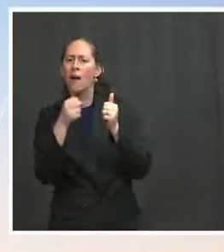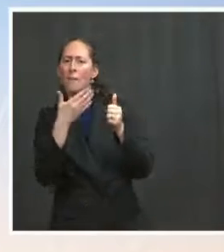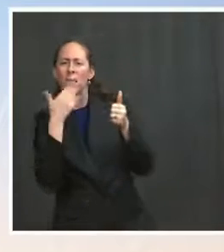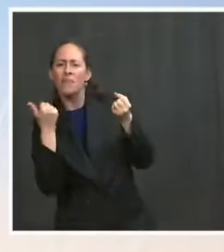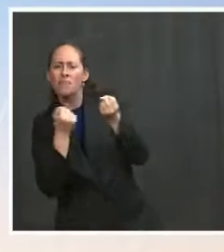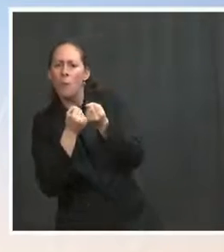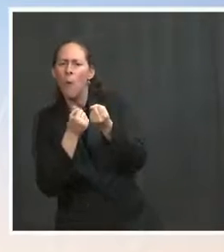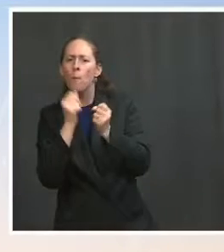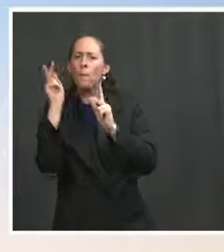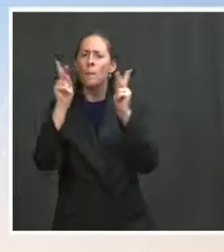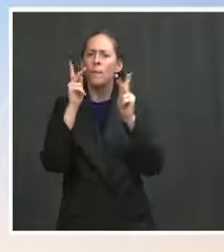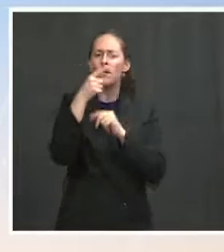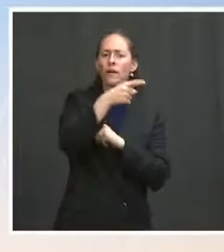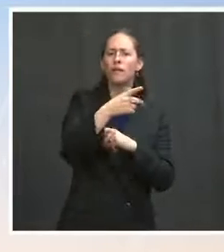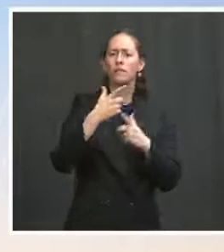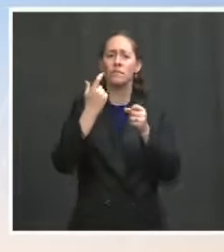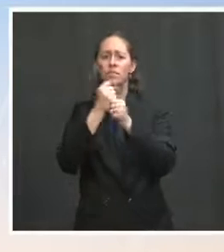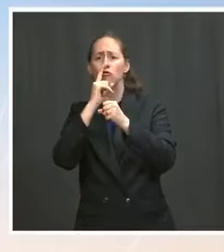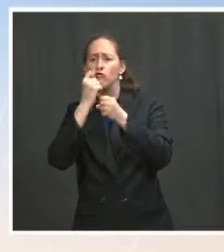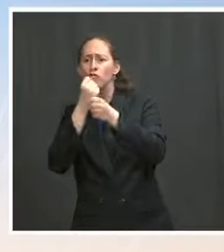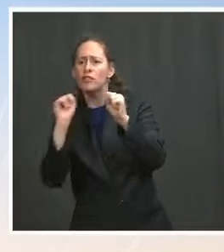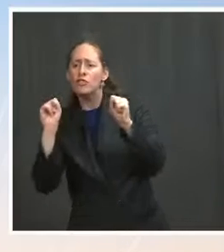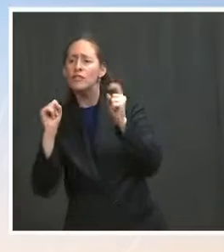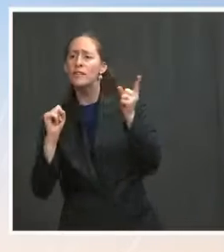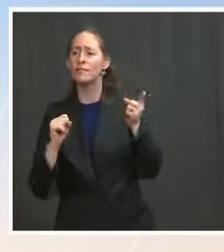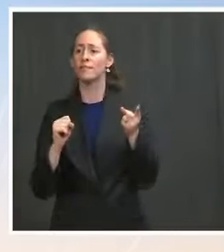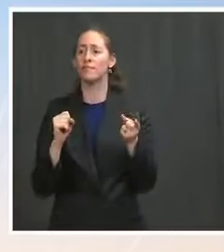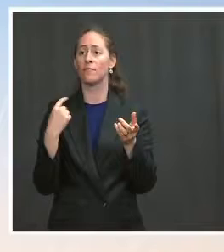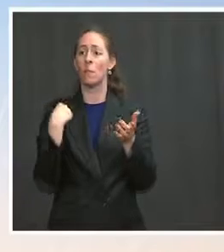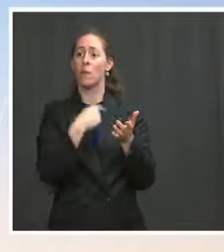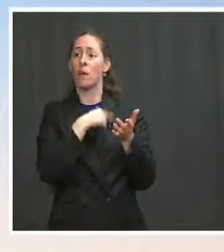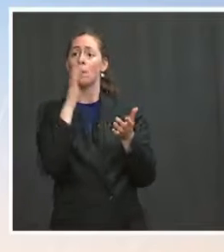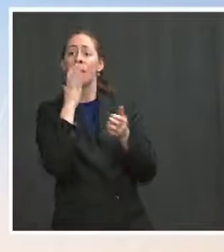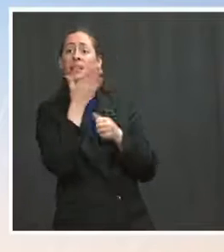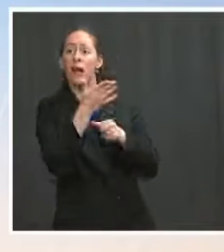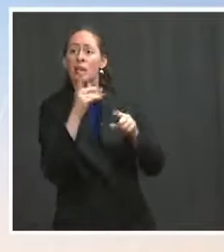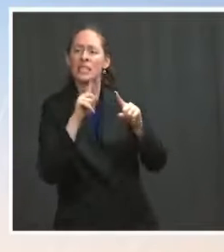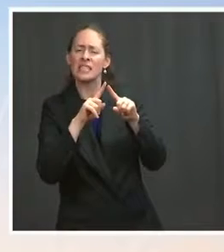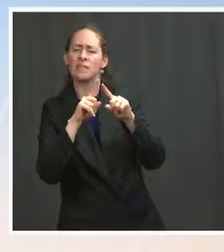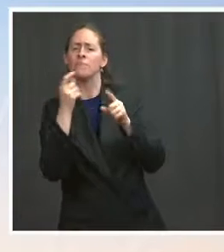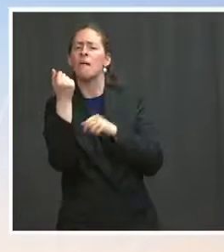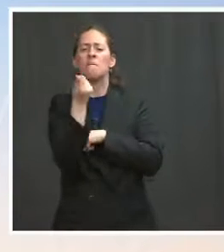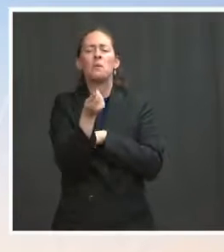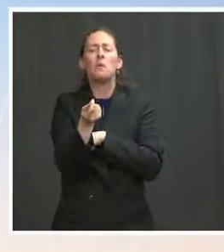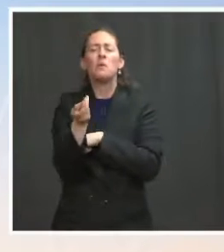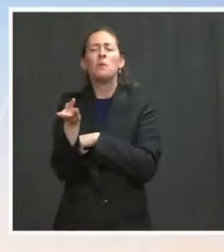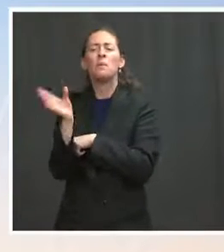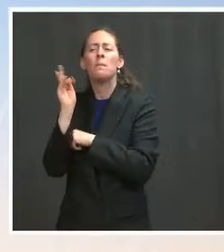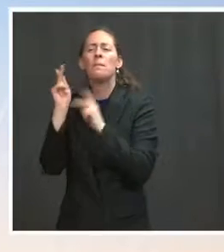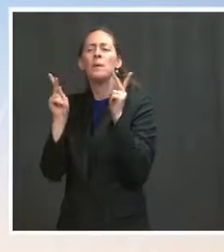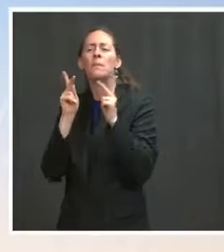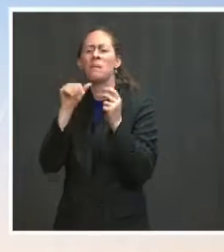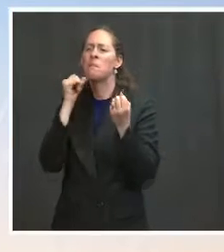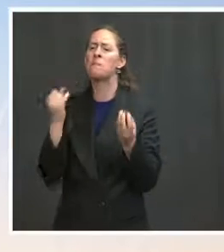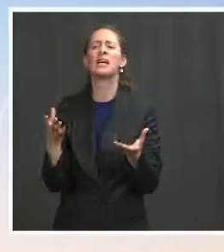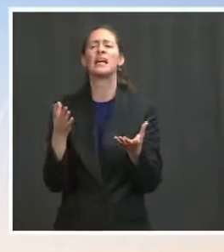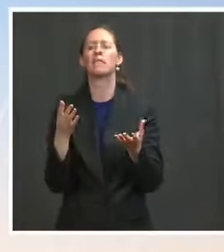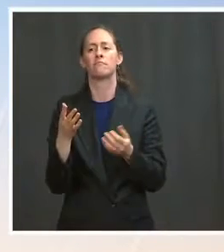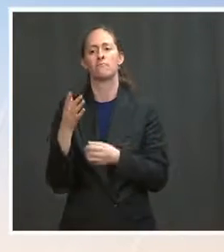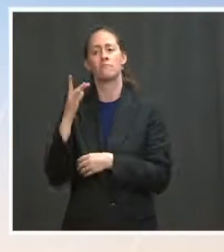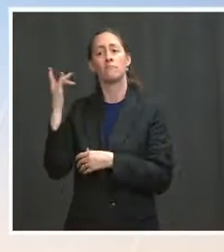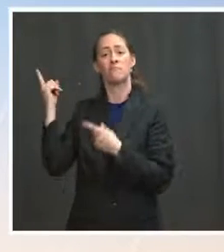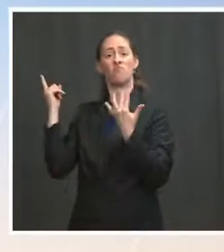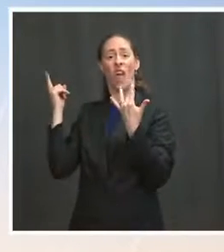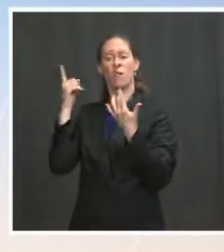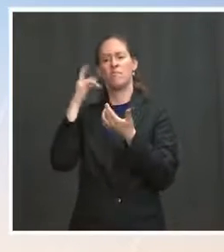Yes, we will. Will we have a presence on the ground? Yes, we will. But that was a decision the president made with all of those factors involved. Go